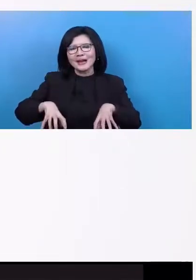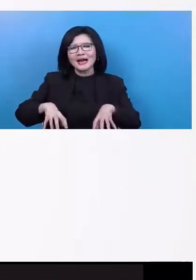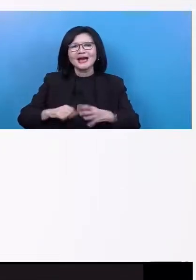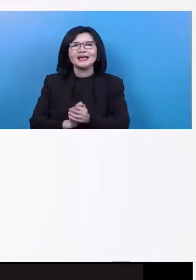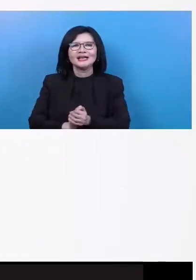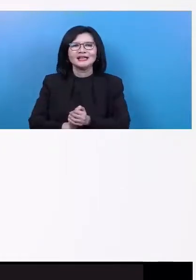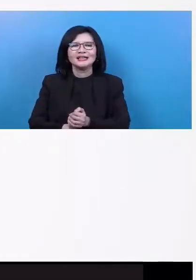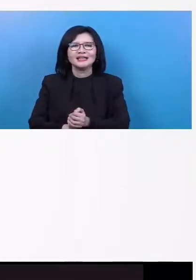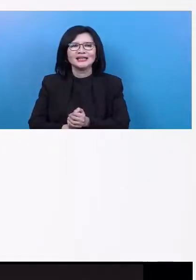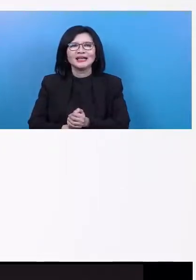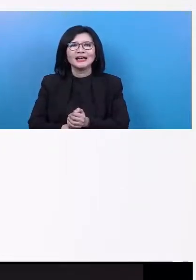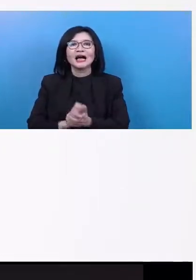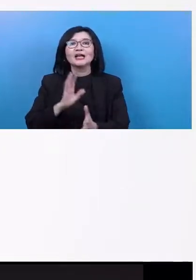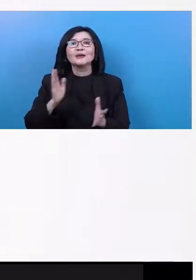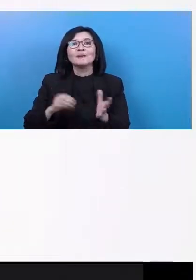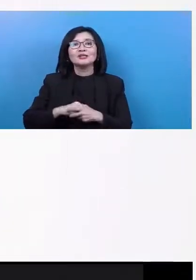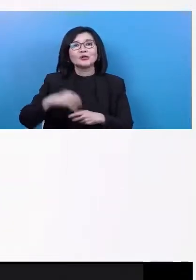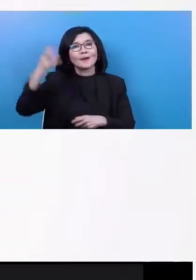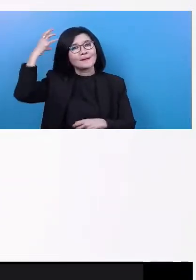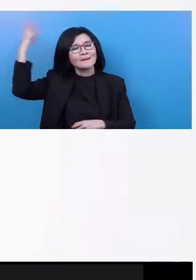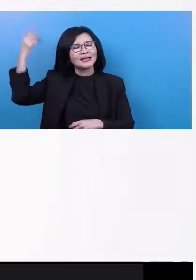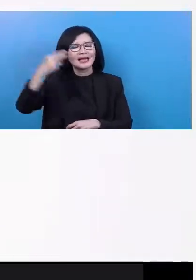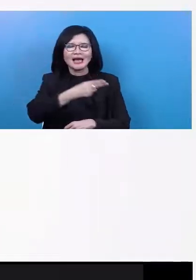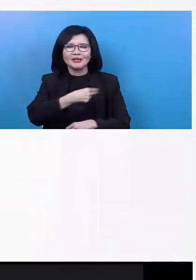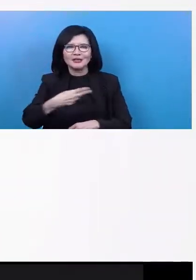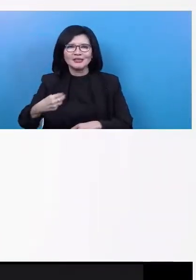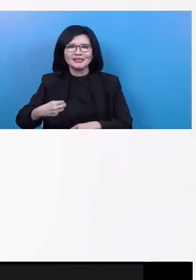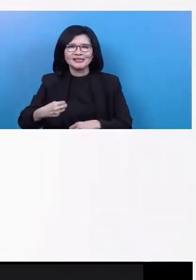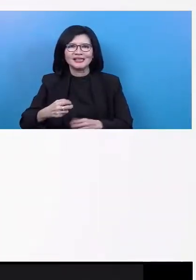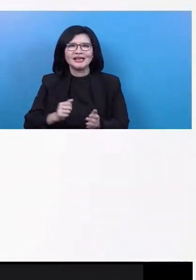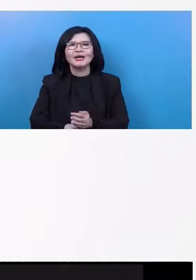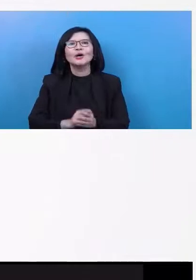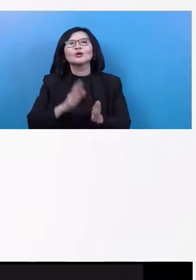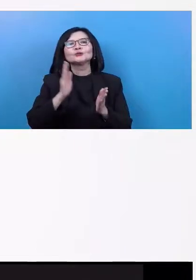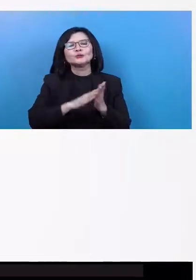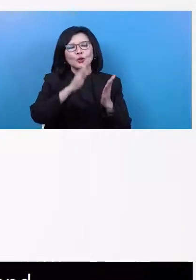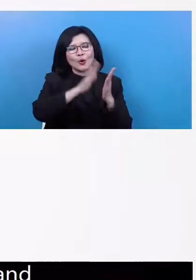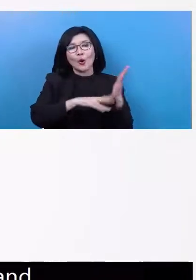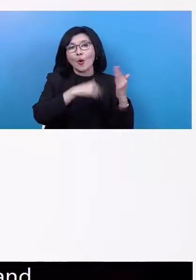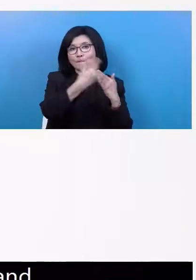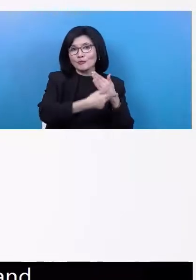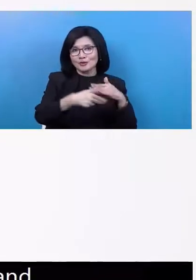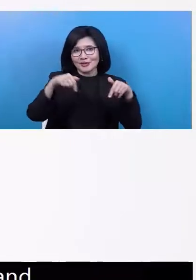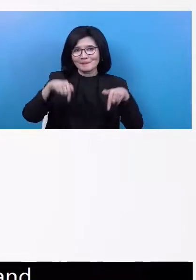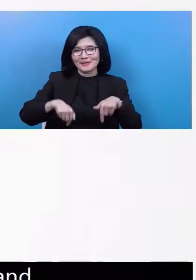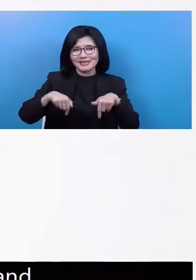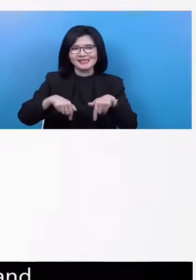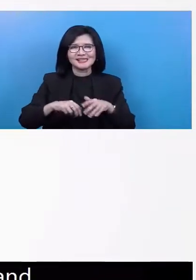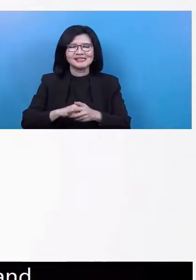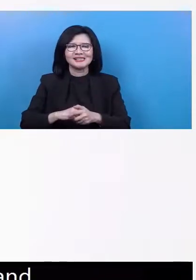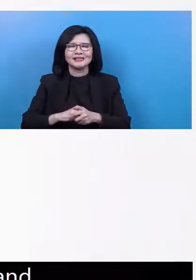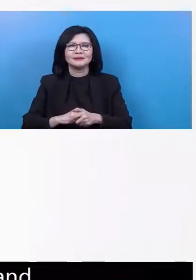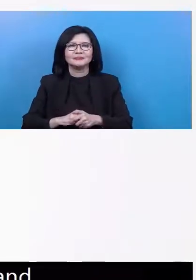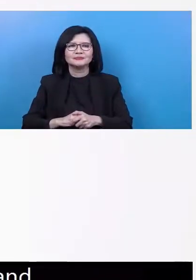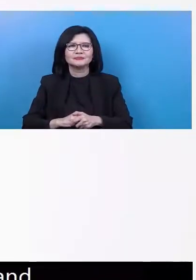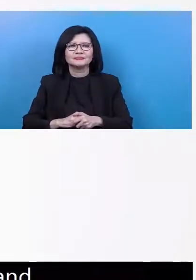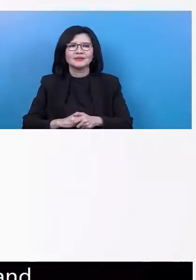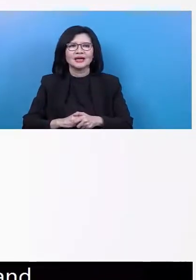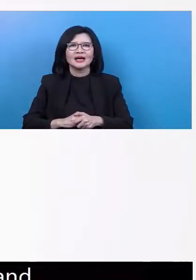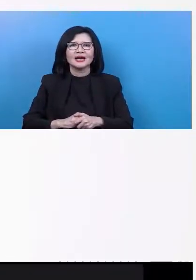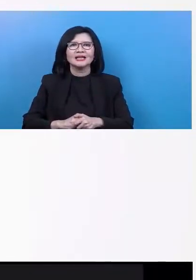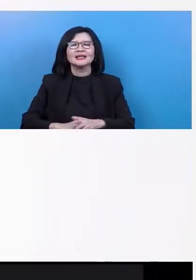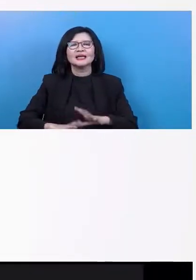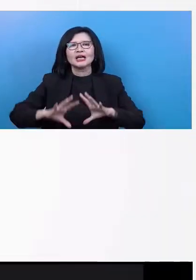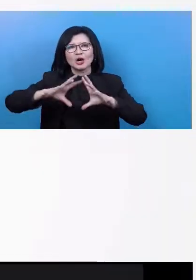to organize this conference on the margins of the Global Platform for Disaster Risk Reduction. My name is